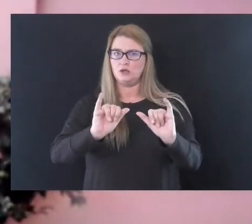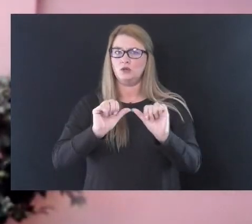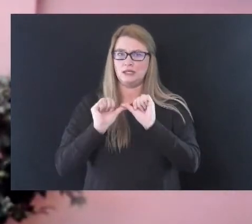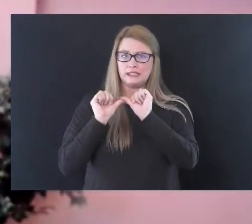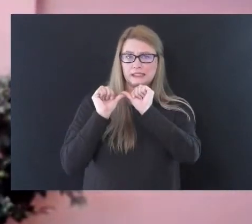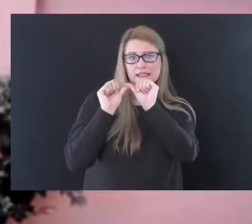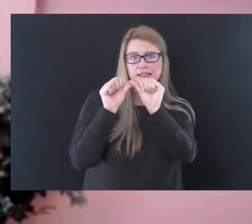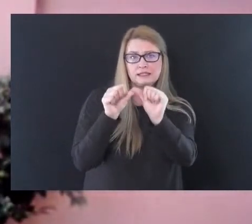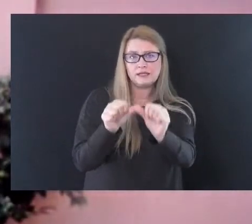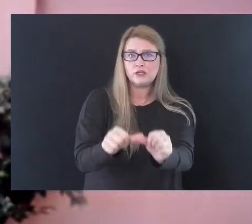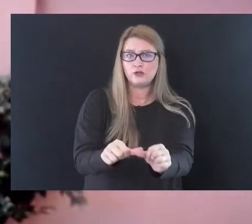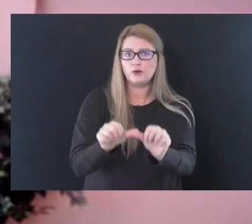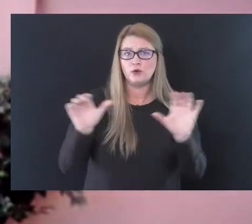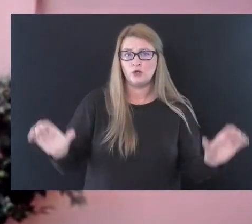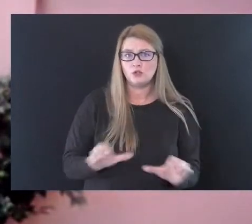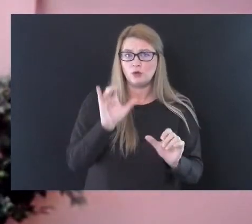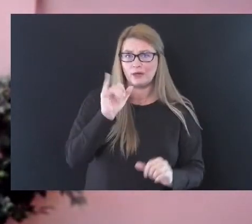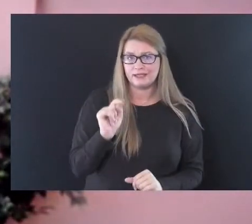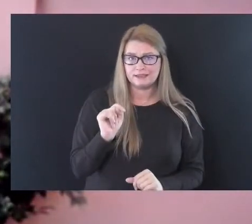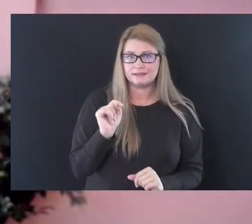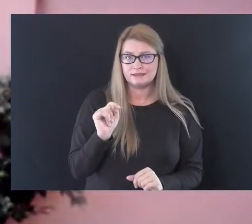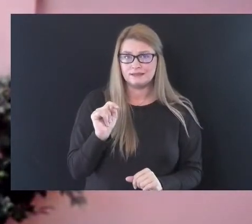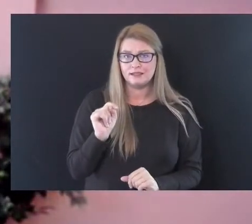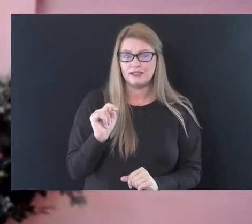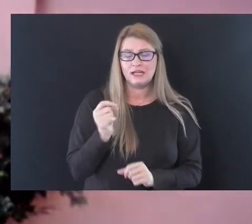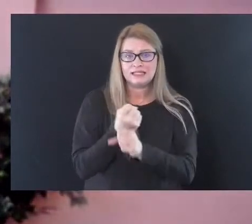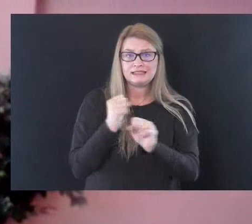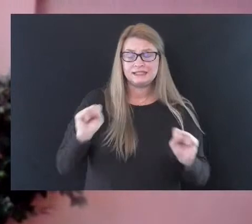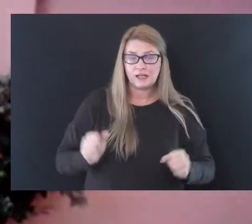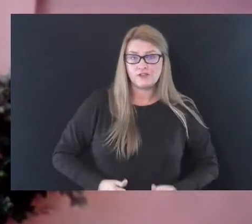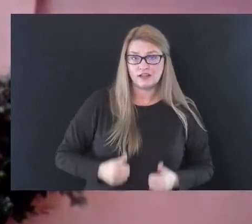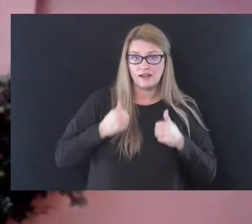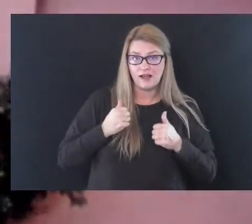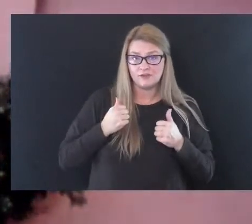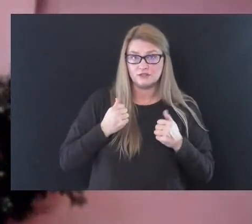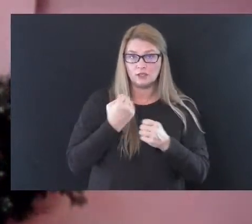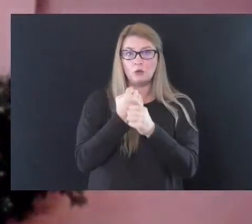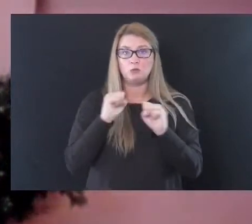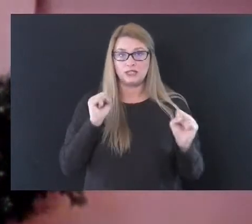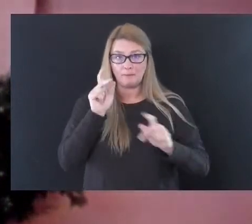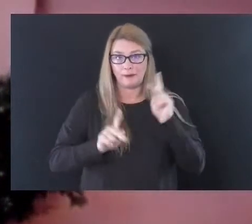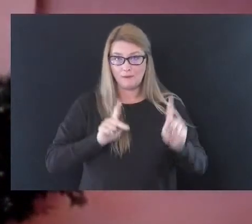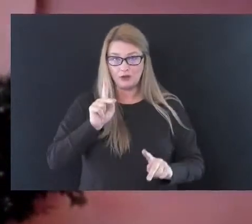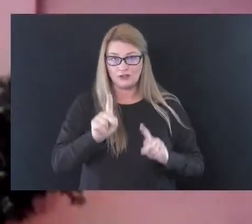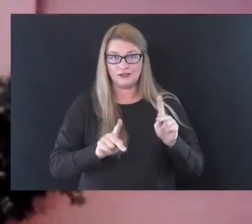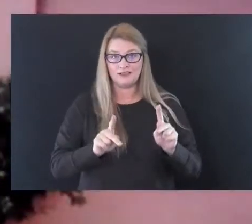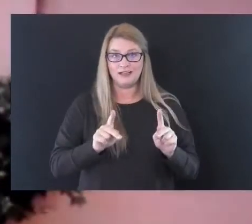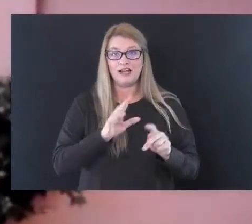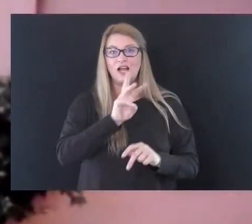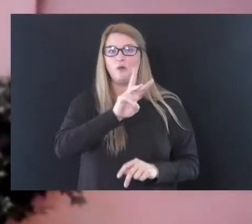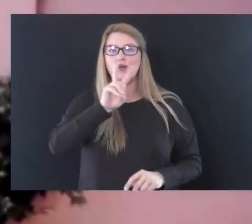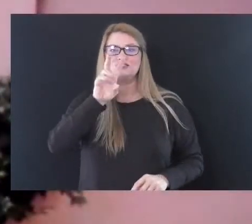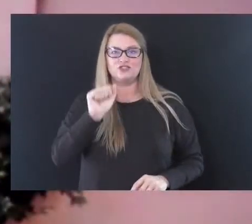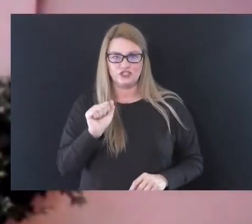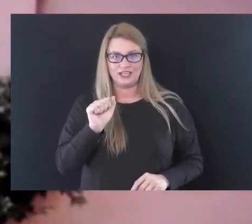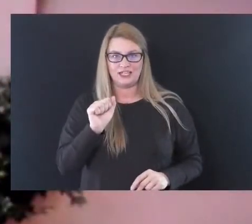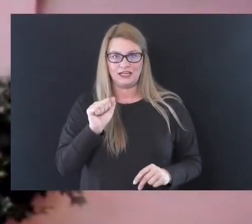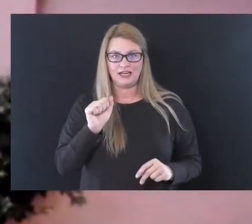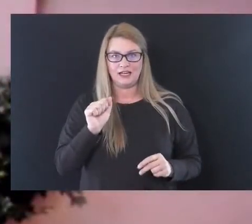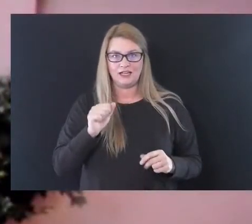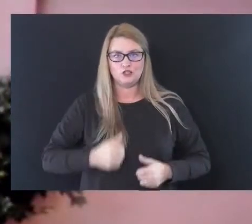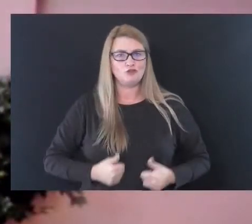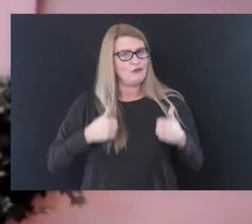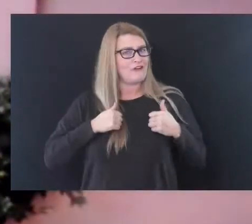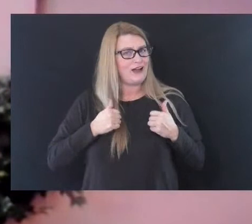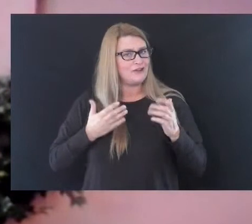at hand, which is to save lives, protect the well-being of our citizens, and have West Virginia thrive through this and be